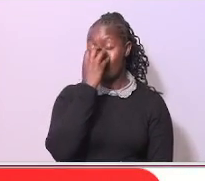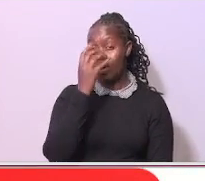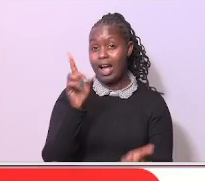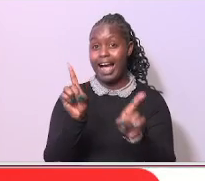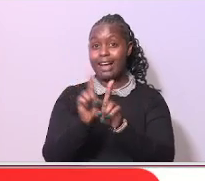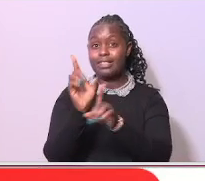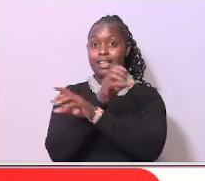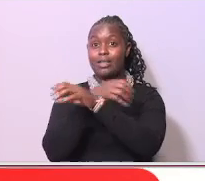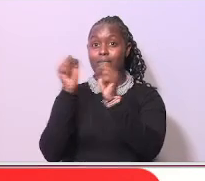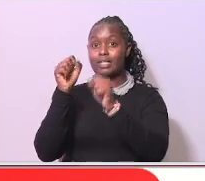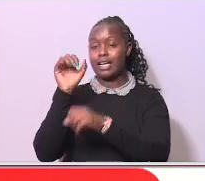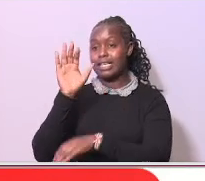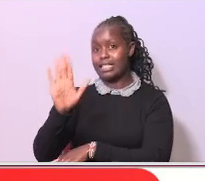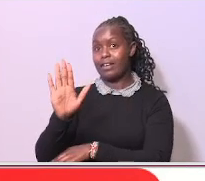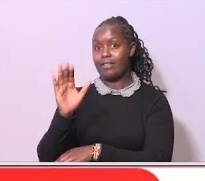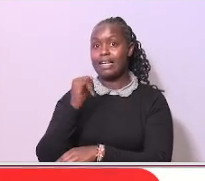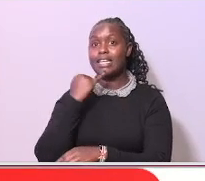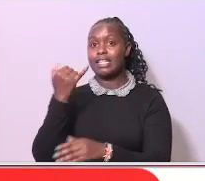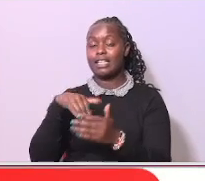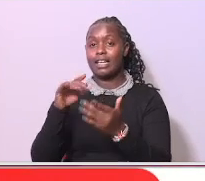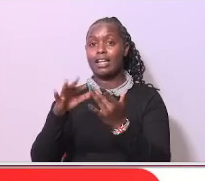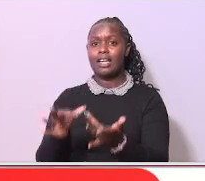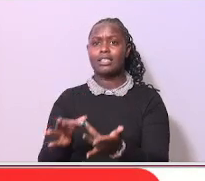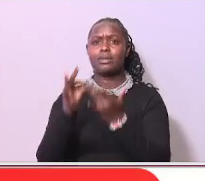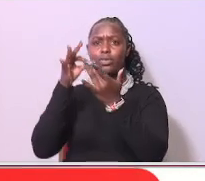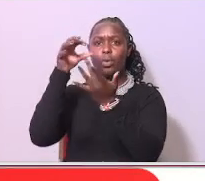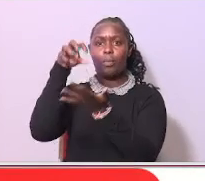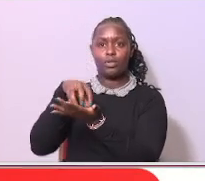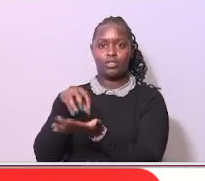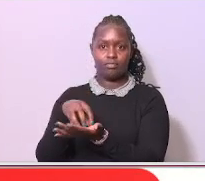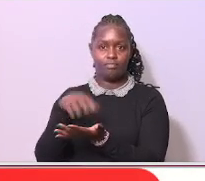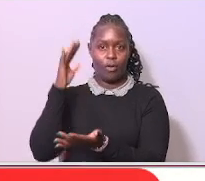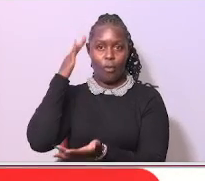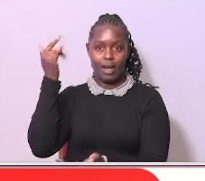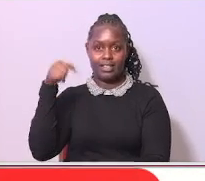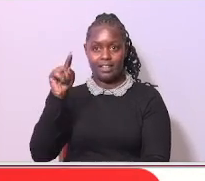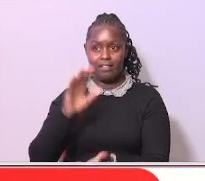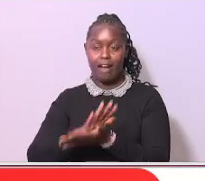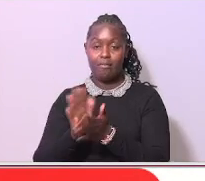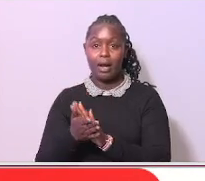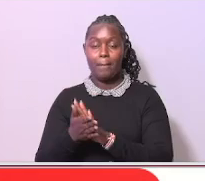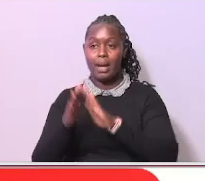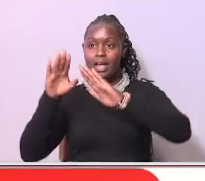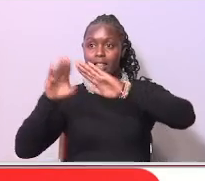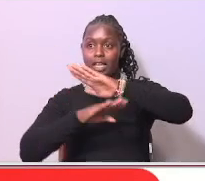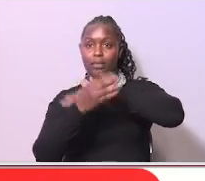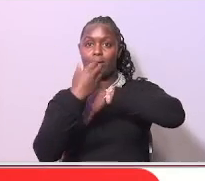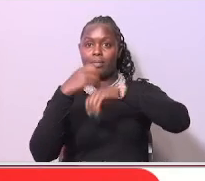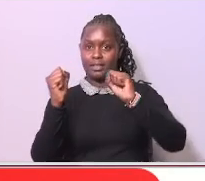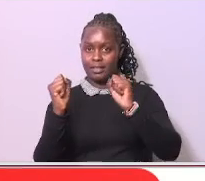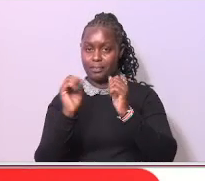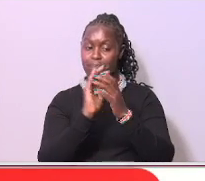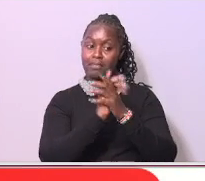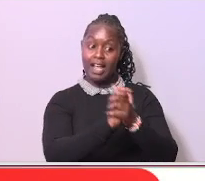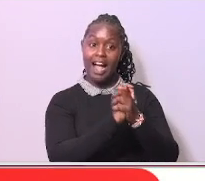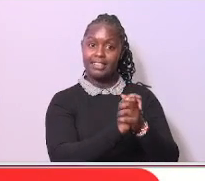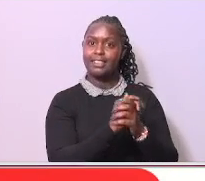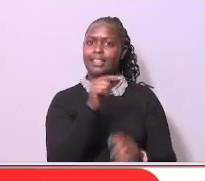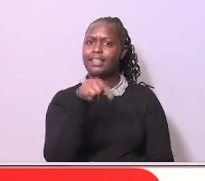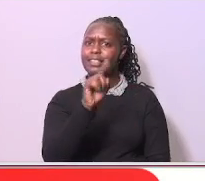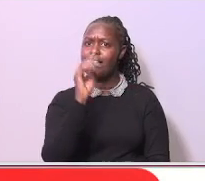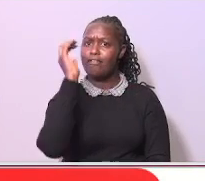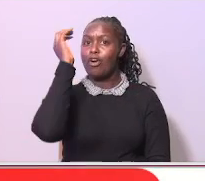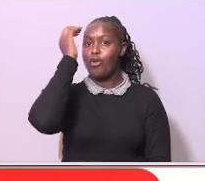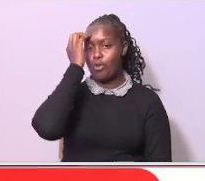ile tunaita katika kimombo special position. Kwa sababu yeye amekuwa naibu rais na mambo ya handshake anayajua